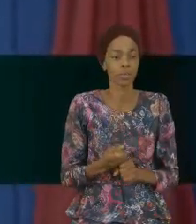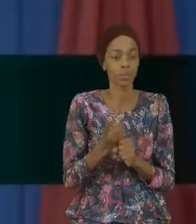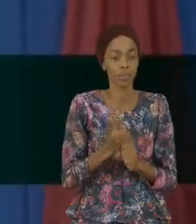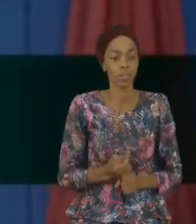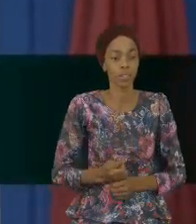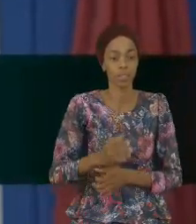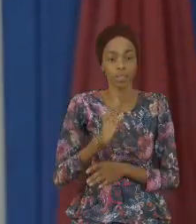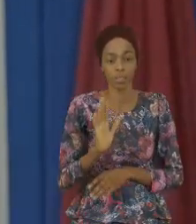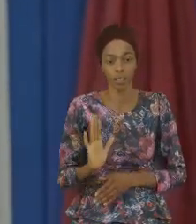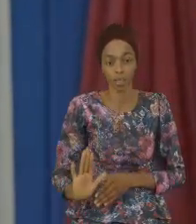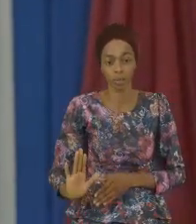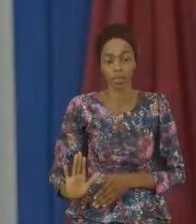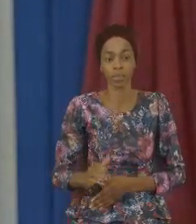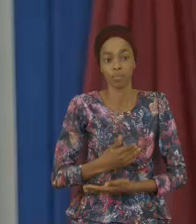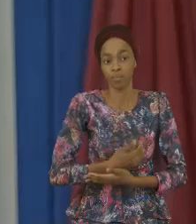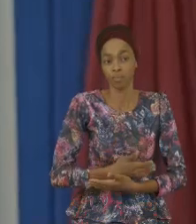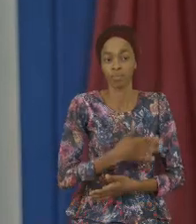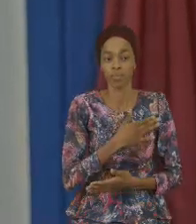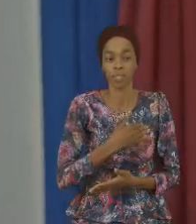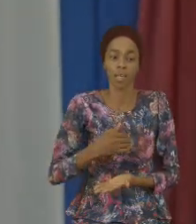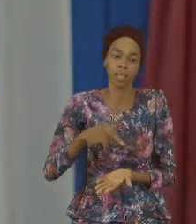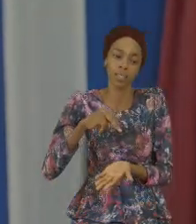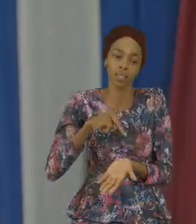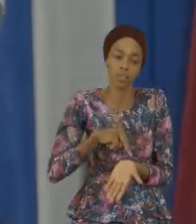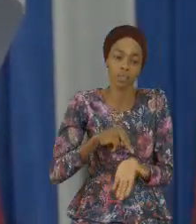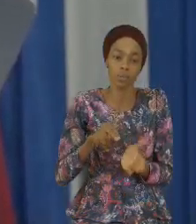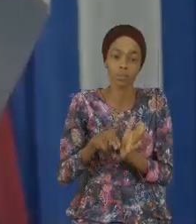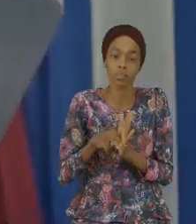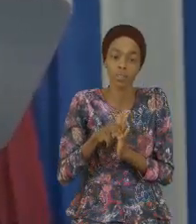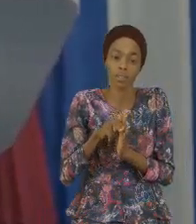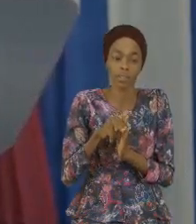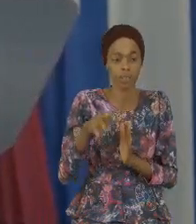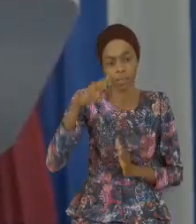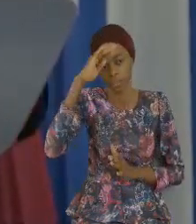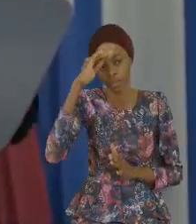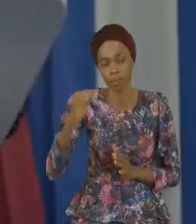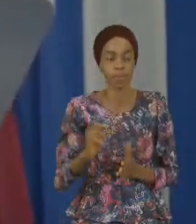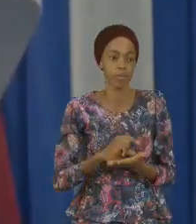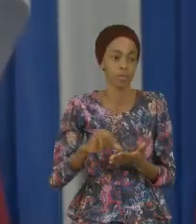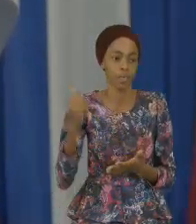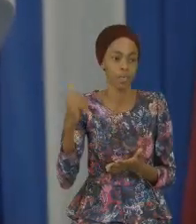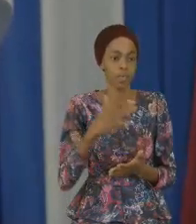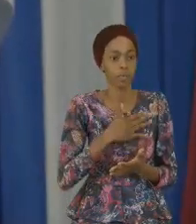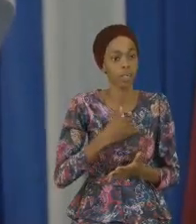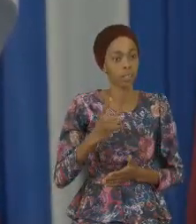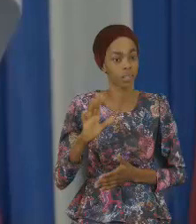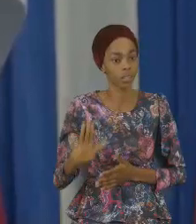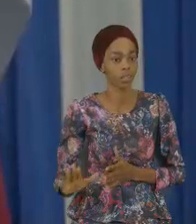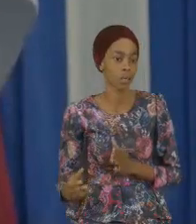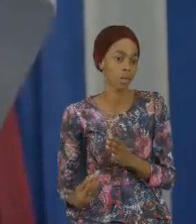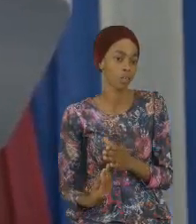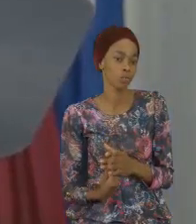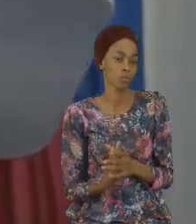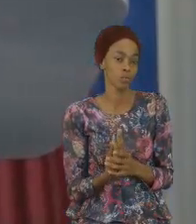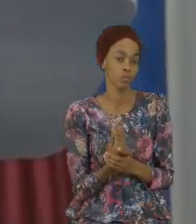nursed it. And then we find in verse 10, in verse 10 it says, and the child grew, and the child grew.